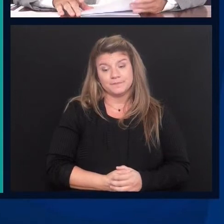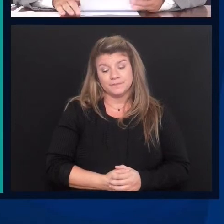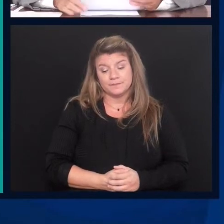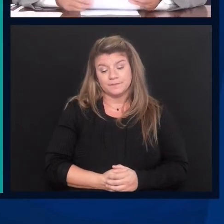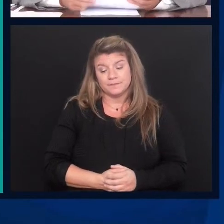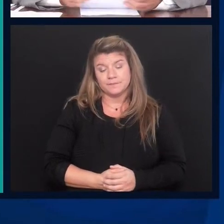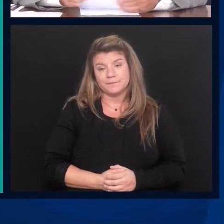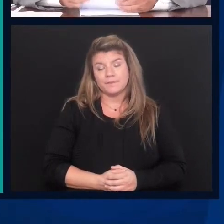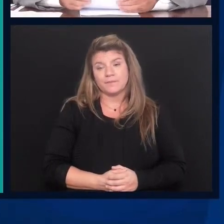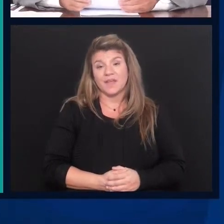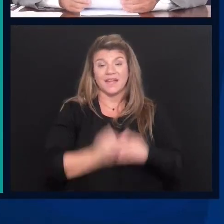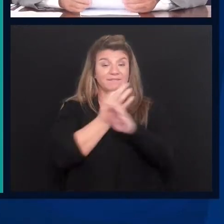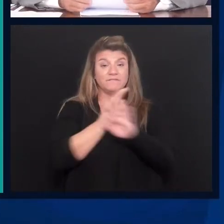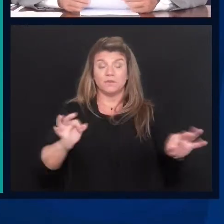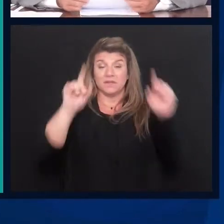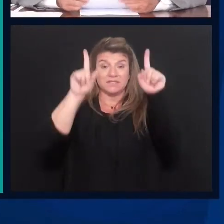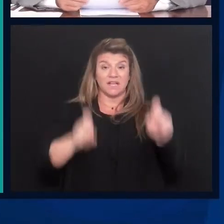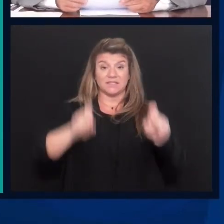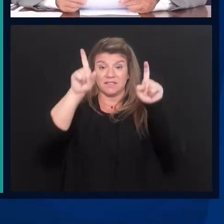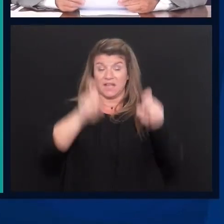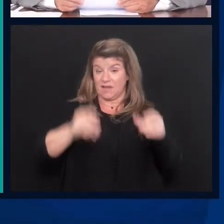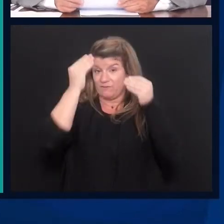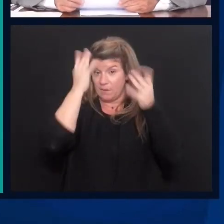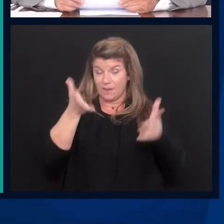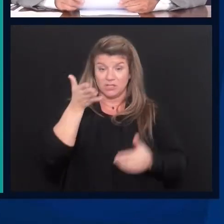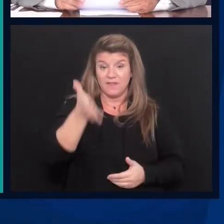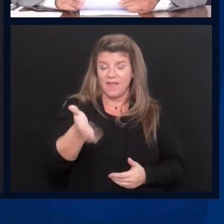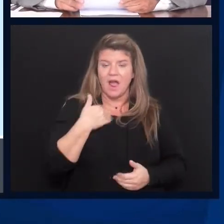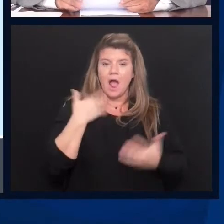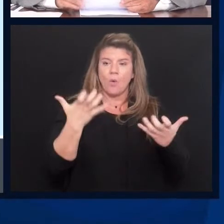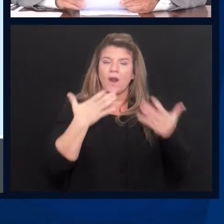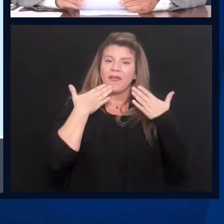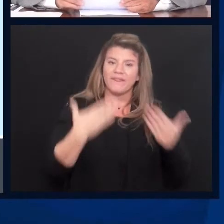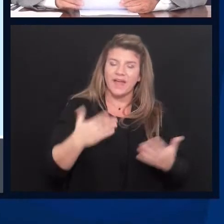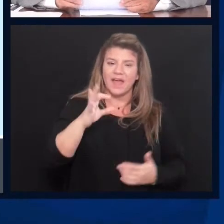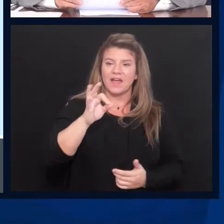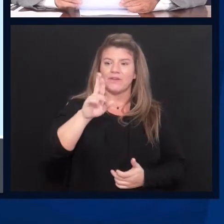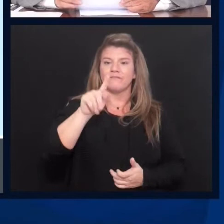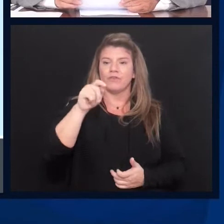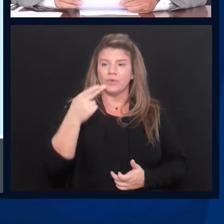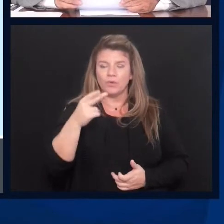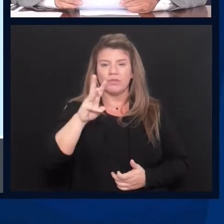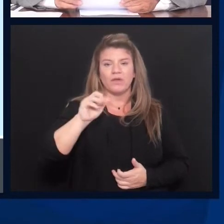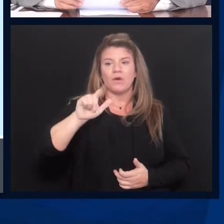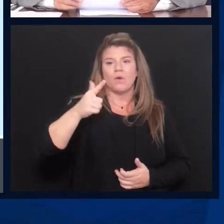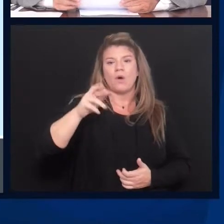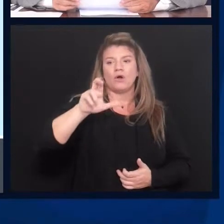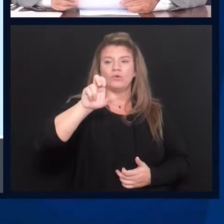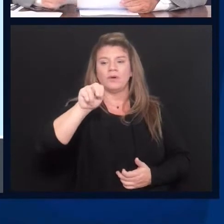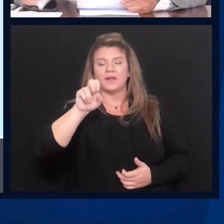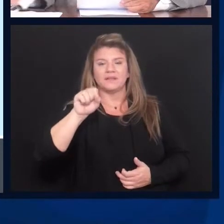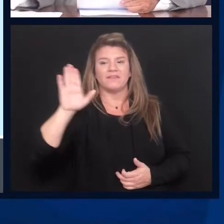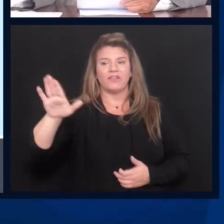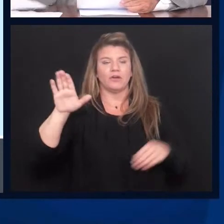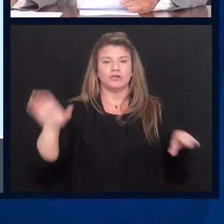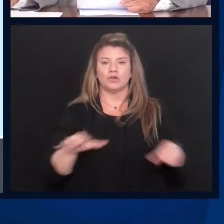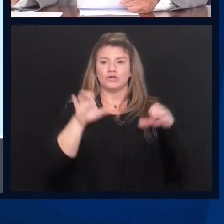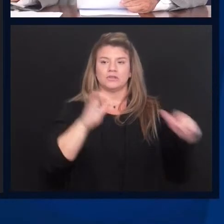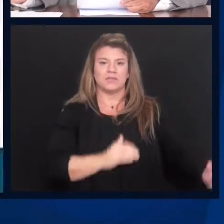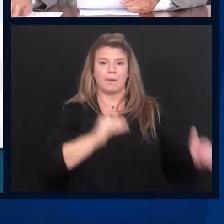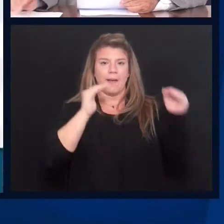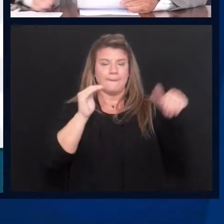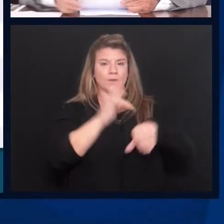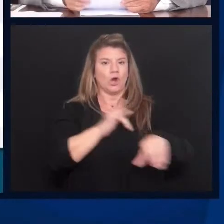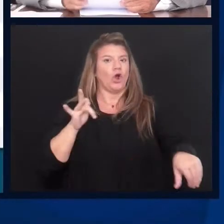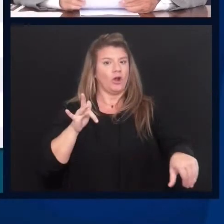You know, all the free testing information's up there. I always want to thank Fruth and Walgreens for what they did stepping up early on.